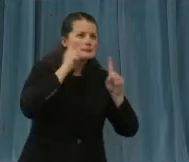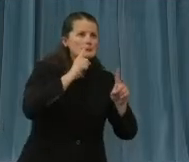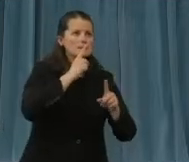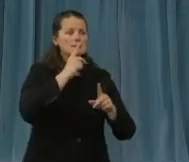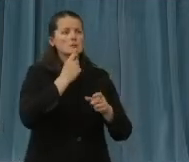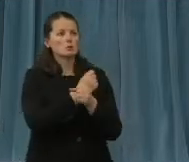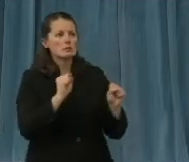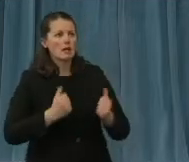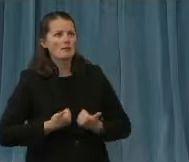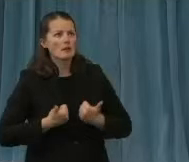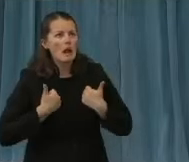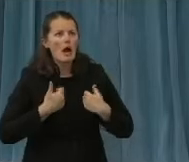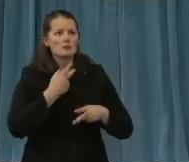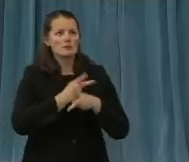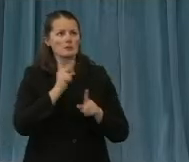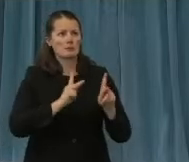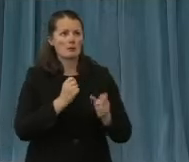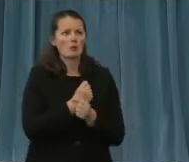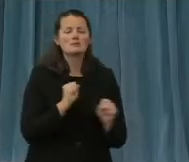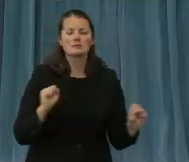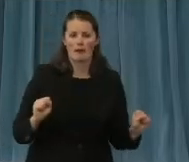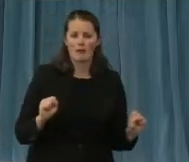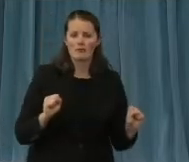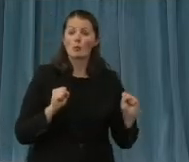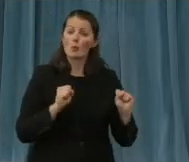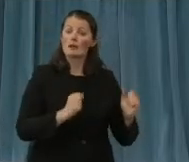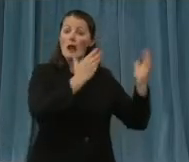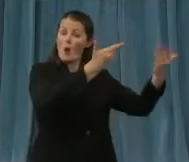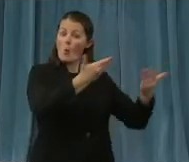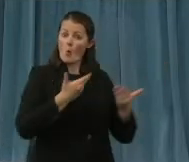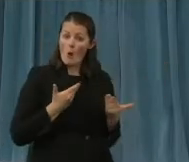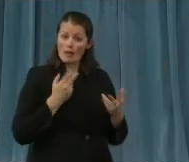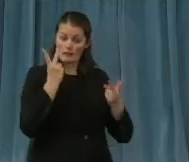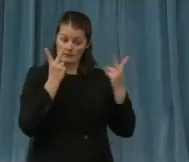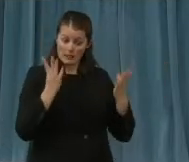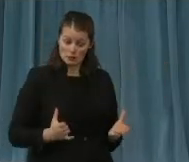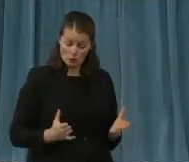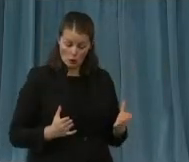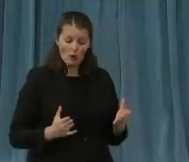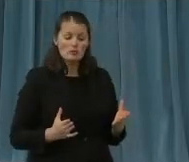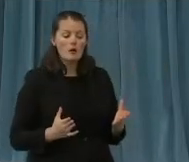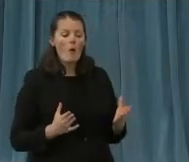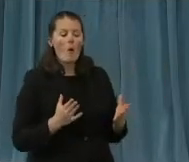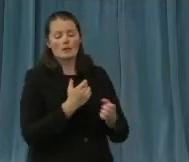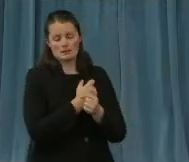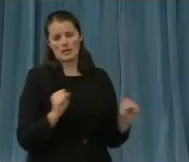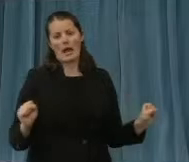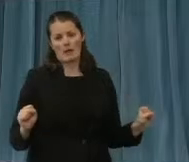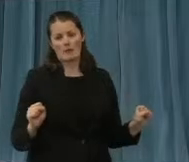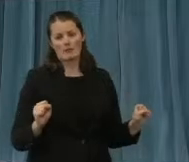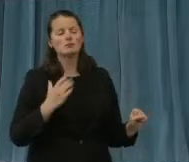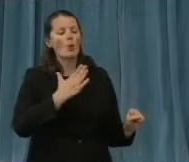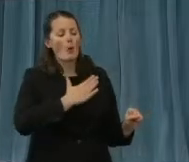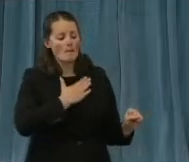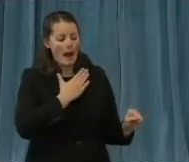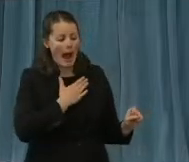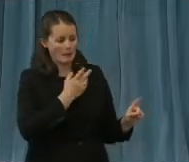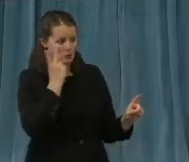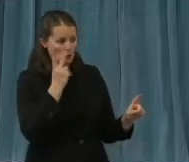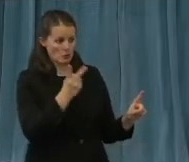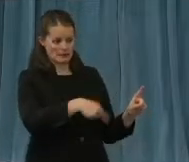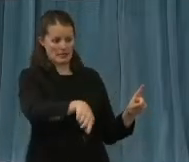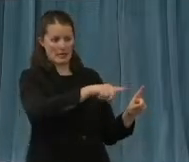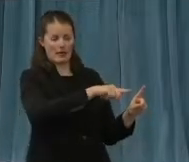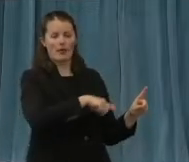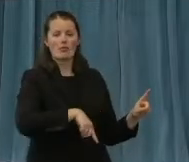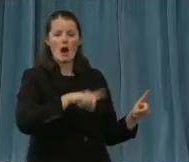reopen. That is their number one priority, and I'm glad to see them taking proactive steps. And I know the Gaming Control Board, which